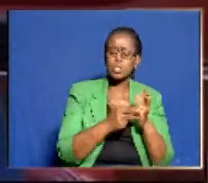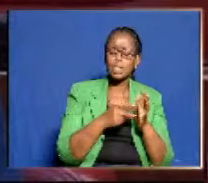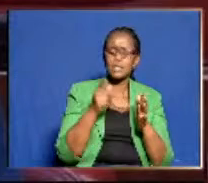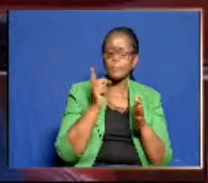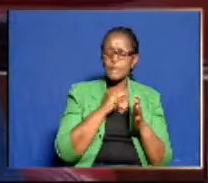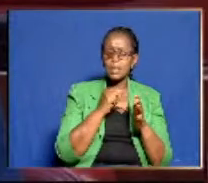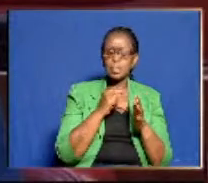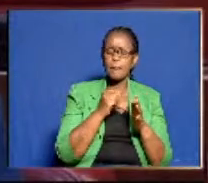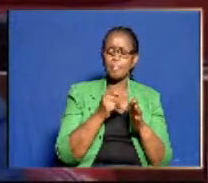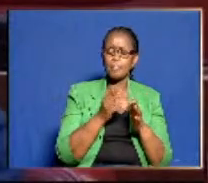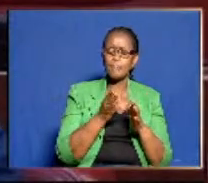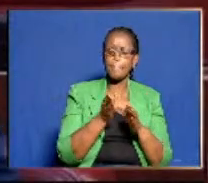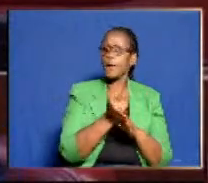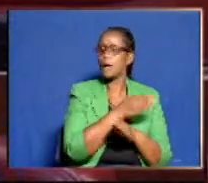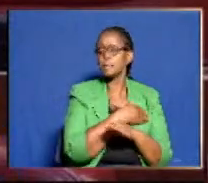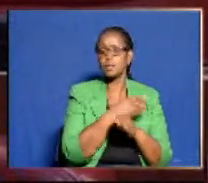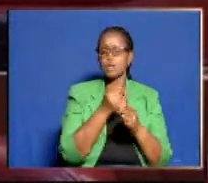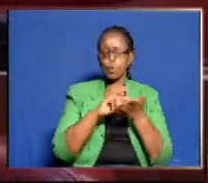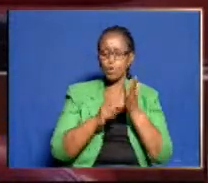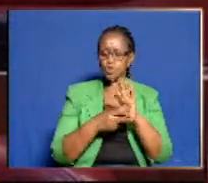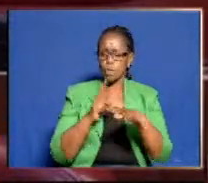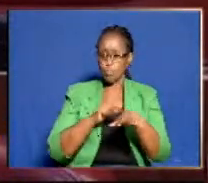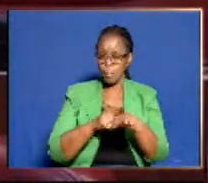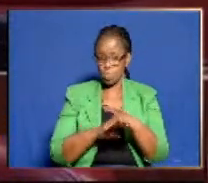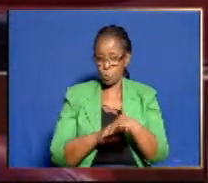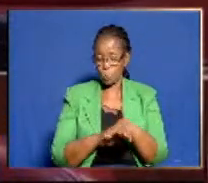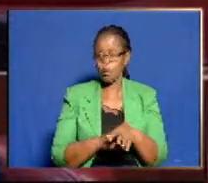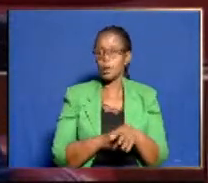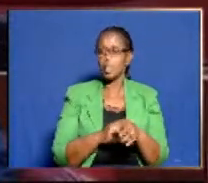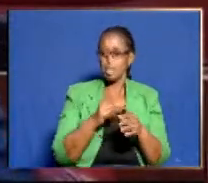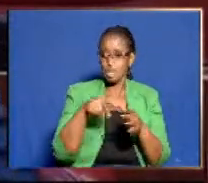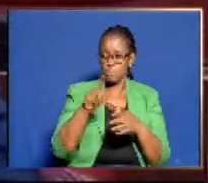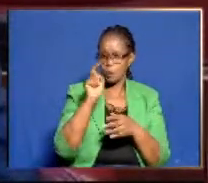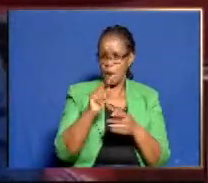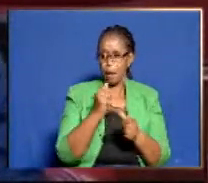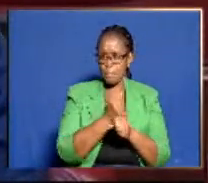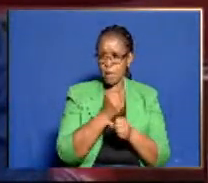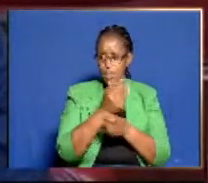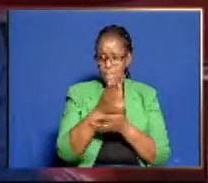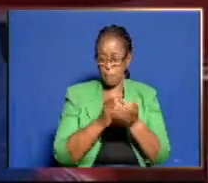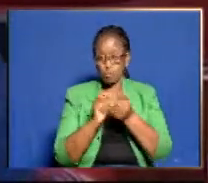make adjustments when they're doing the budget. Lastly, when you look at